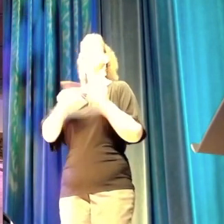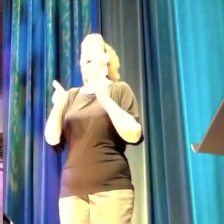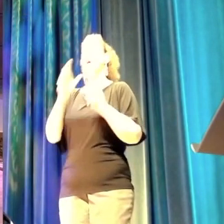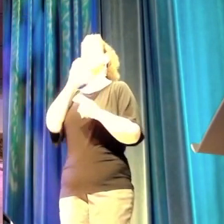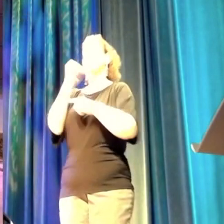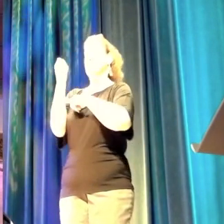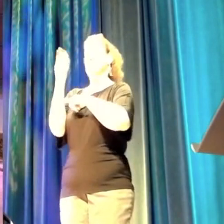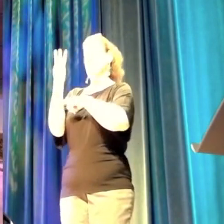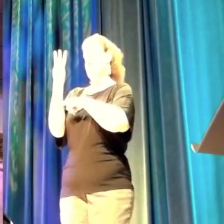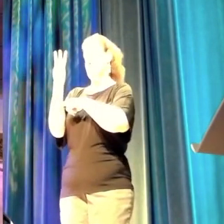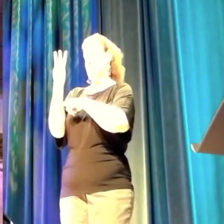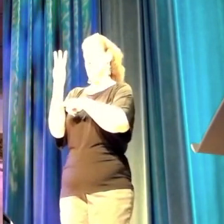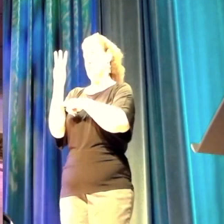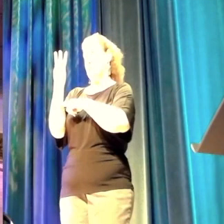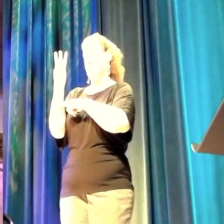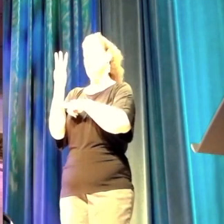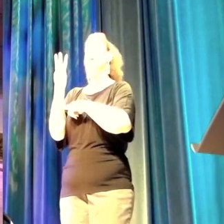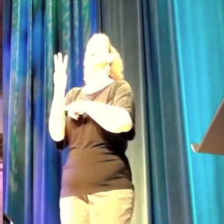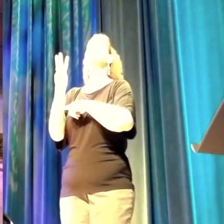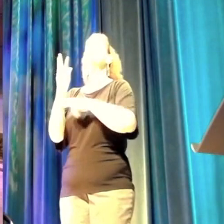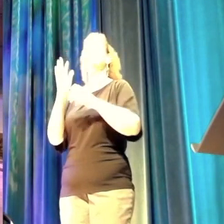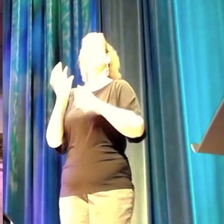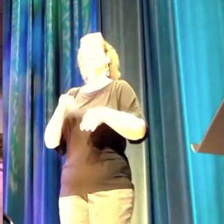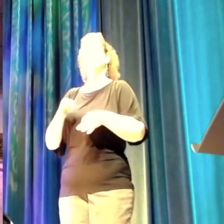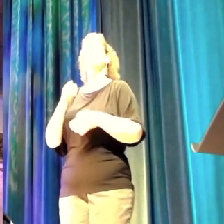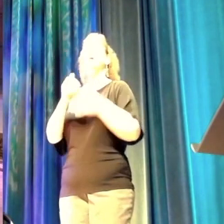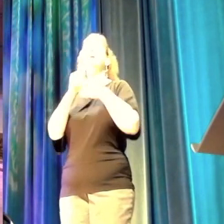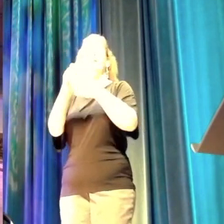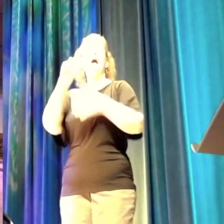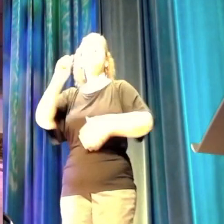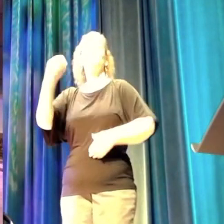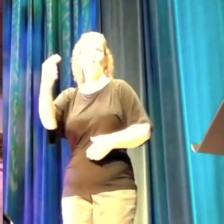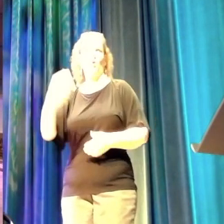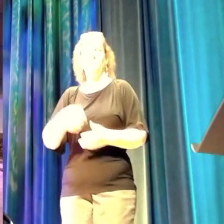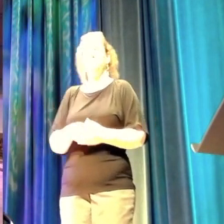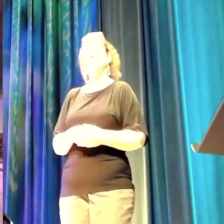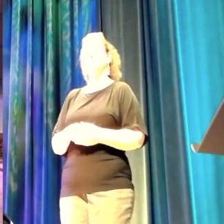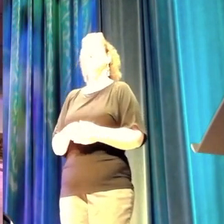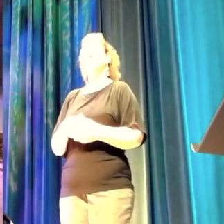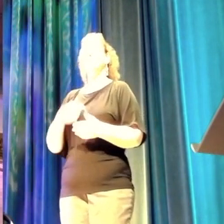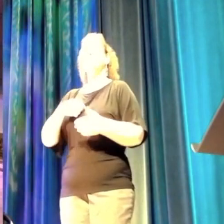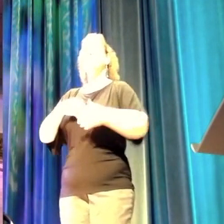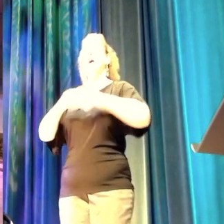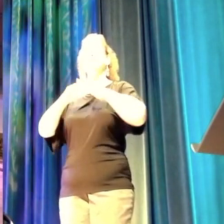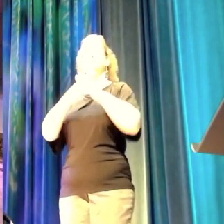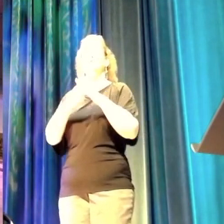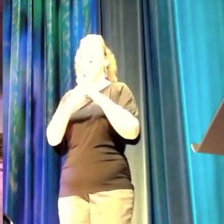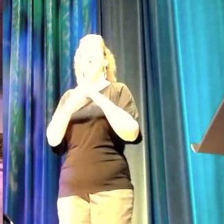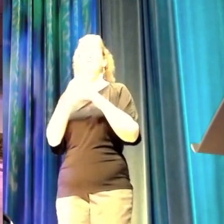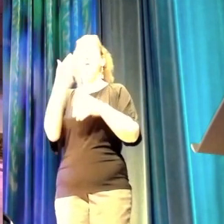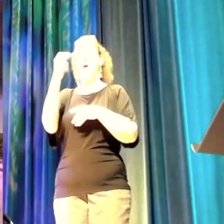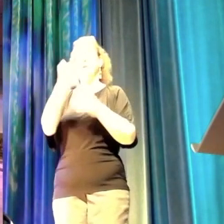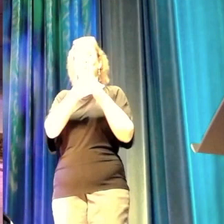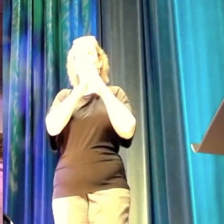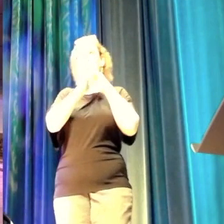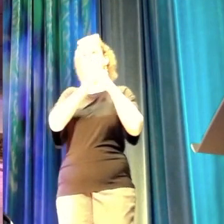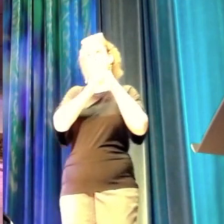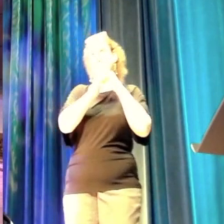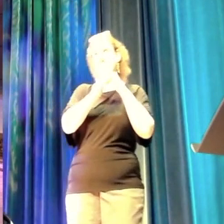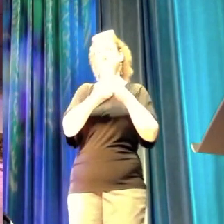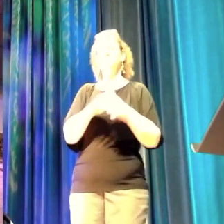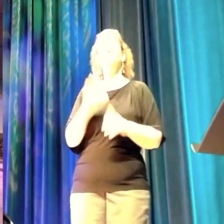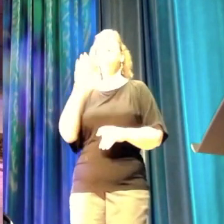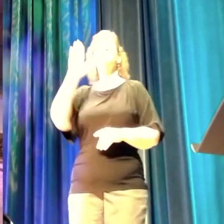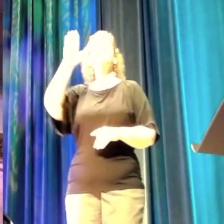age 16, I chose to use a guide dog. I began wrestling at my high school, and this